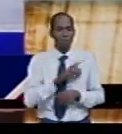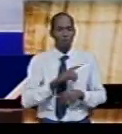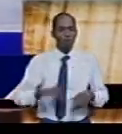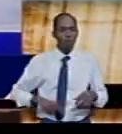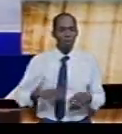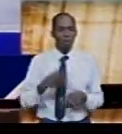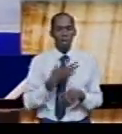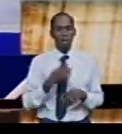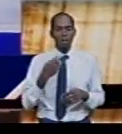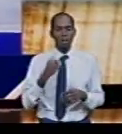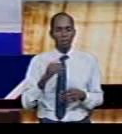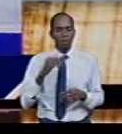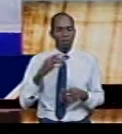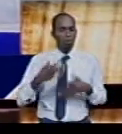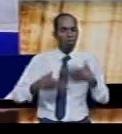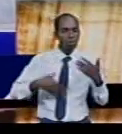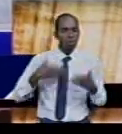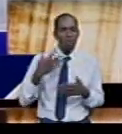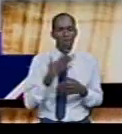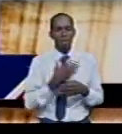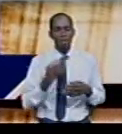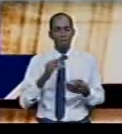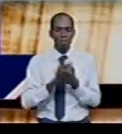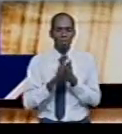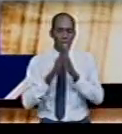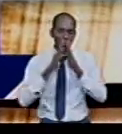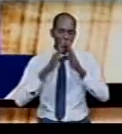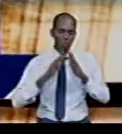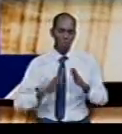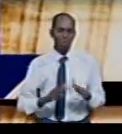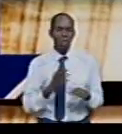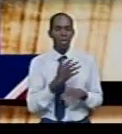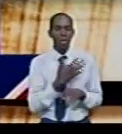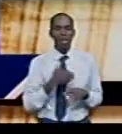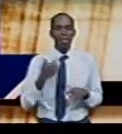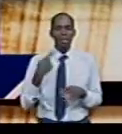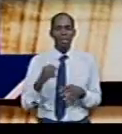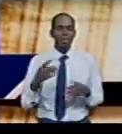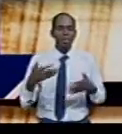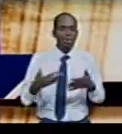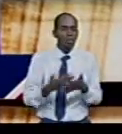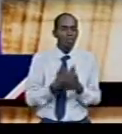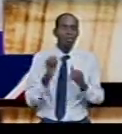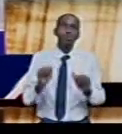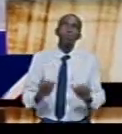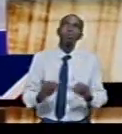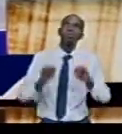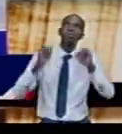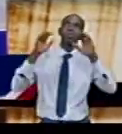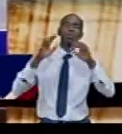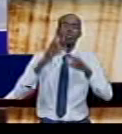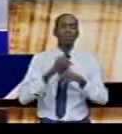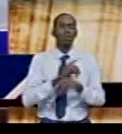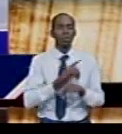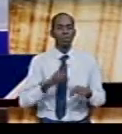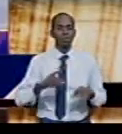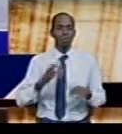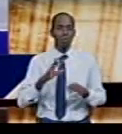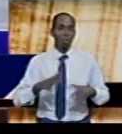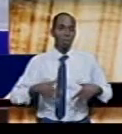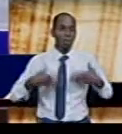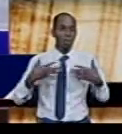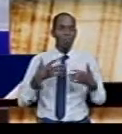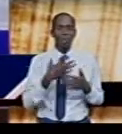the new purpose and the new drive of your life and the new commitment of your life and the new love and the fellowship